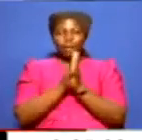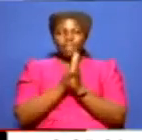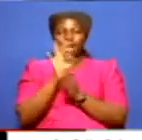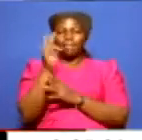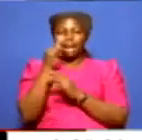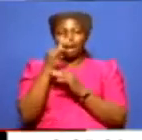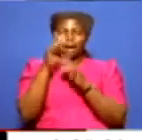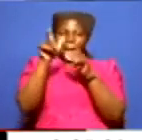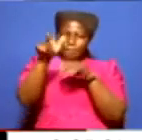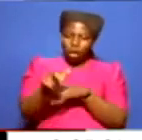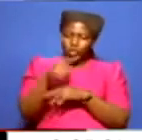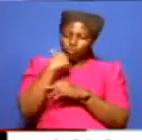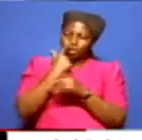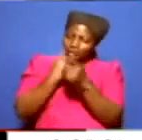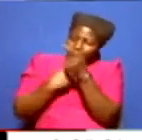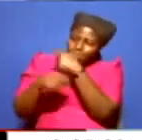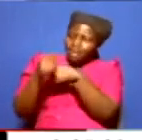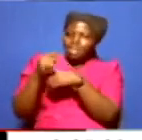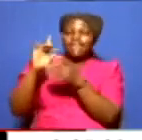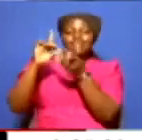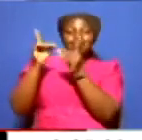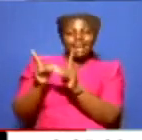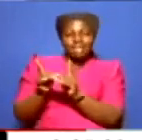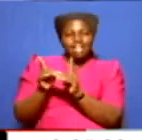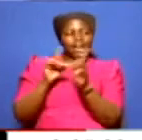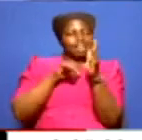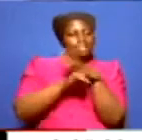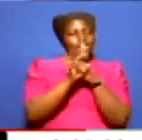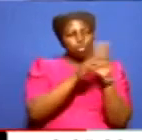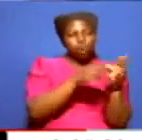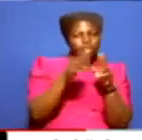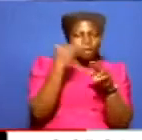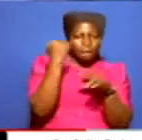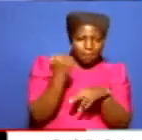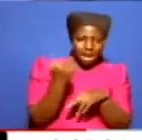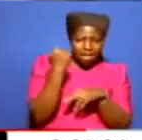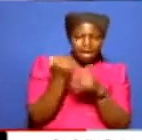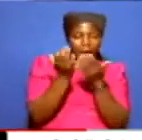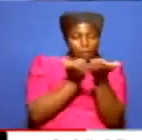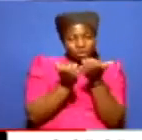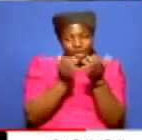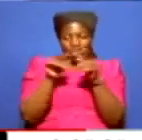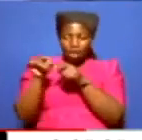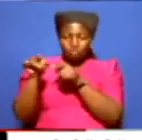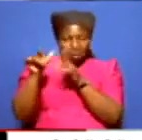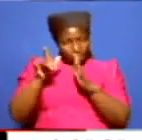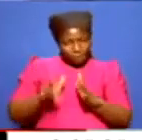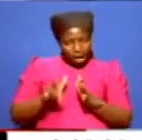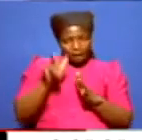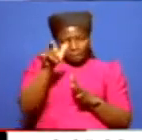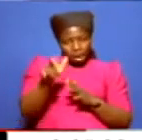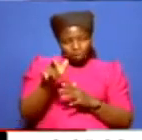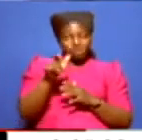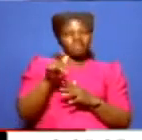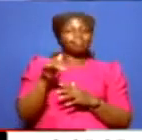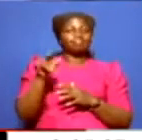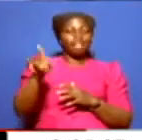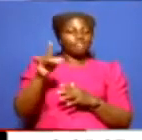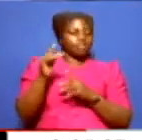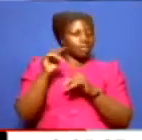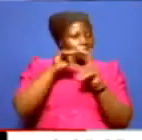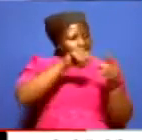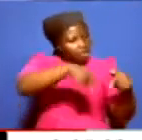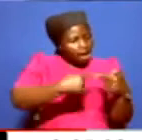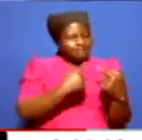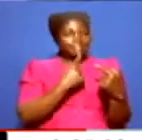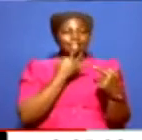selling the data for in use of betting business. The accused also faced charges of demanding 300 million shillings from